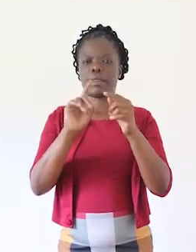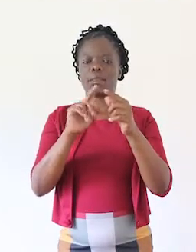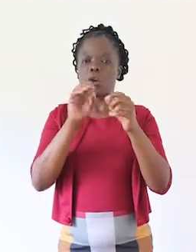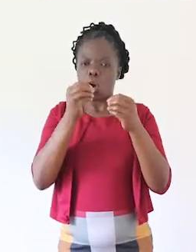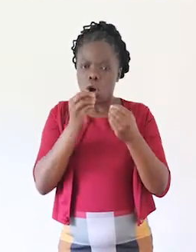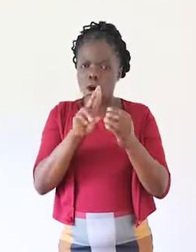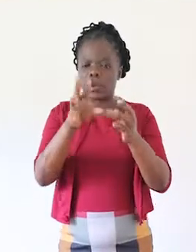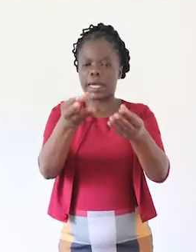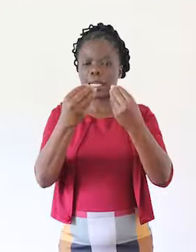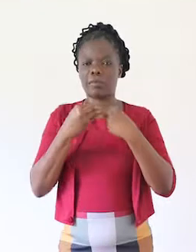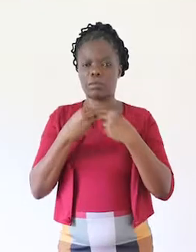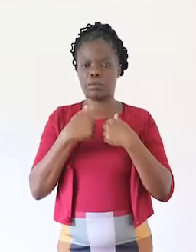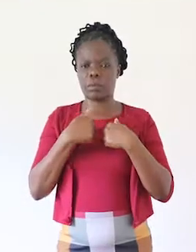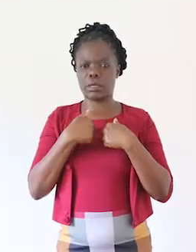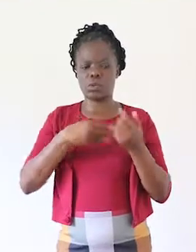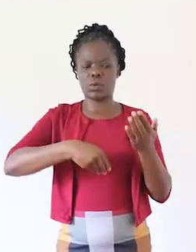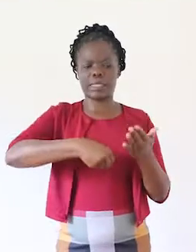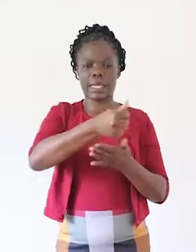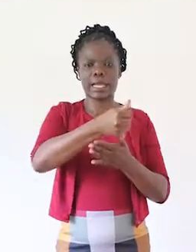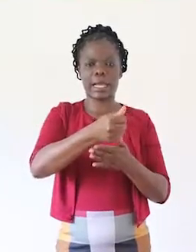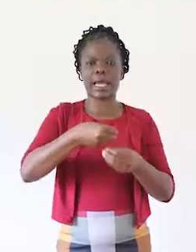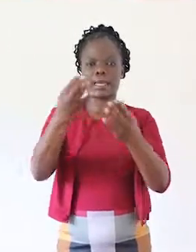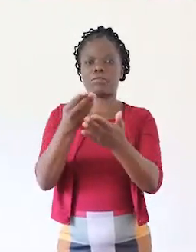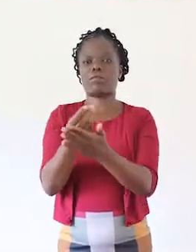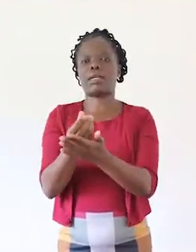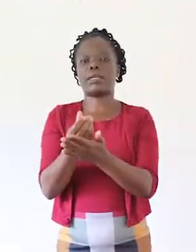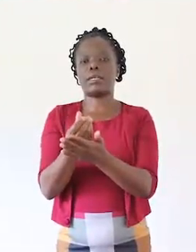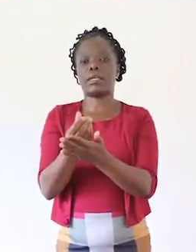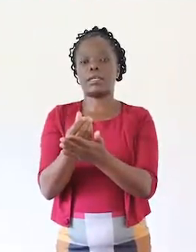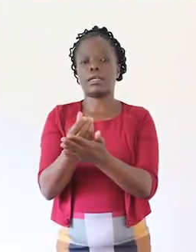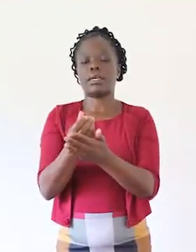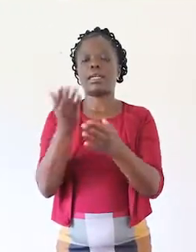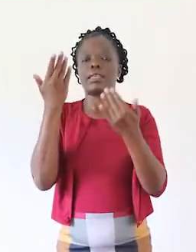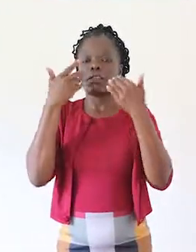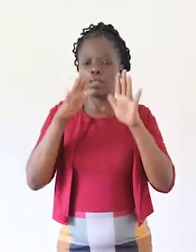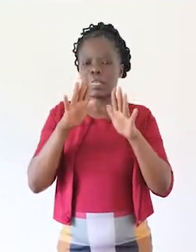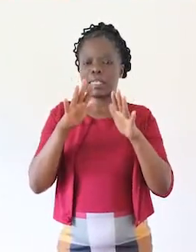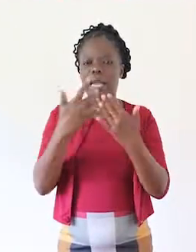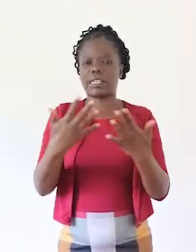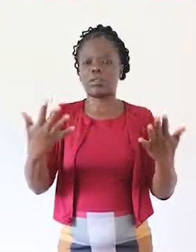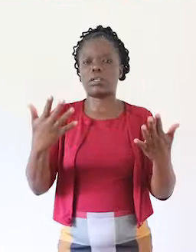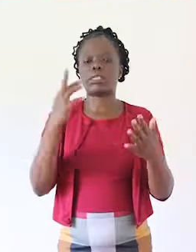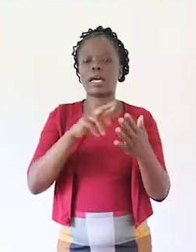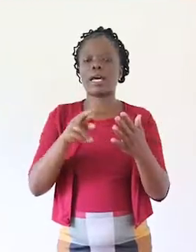give it to me. You sell, I give you money. The